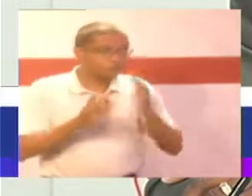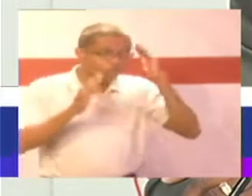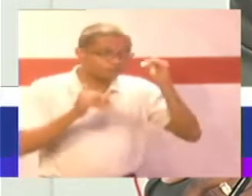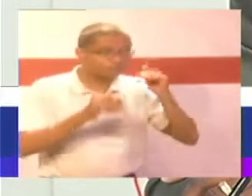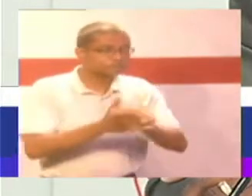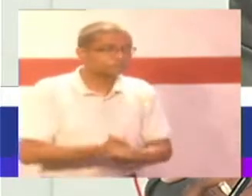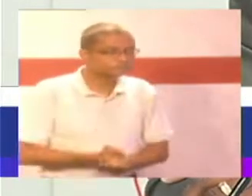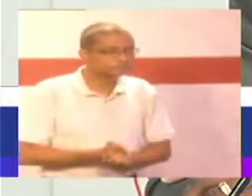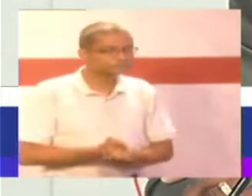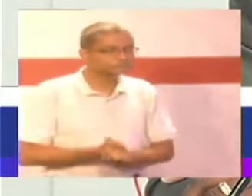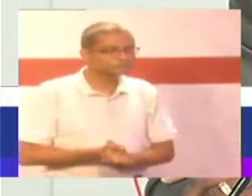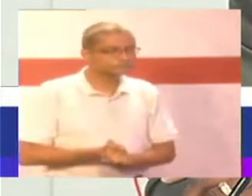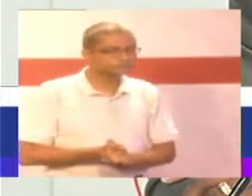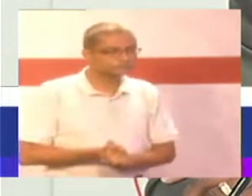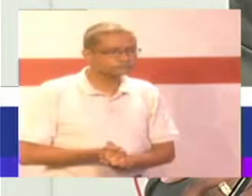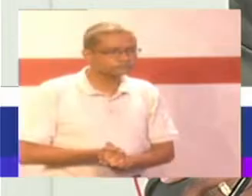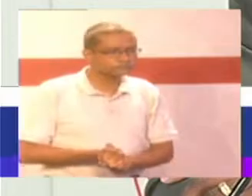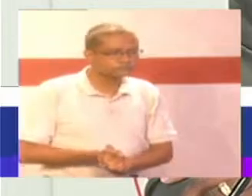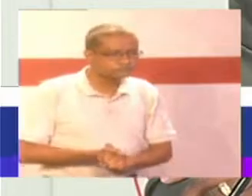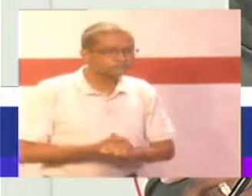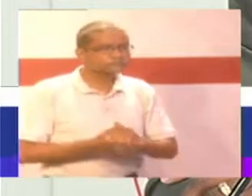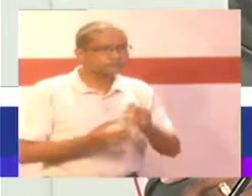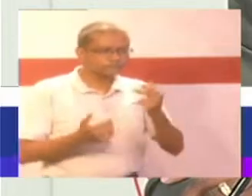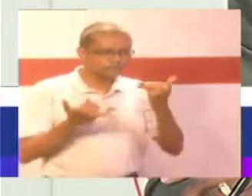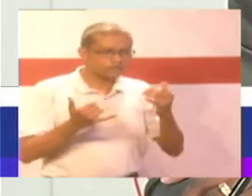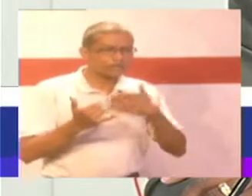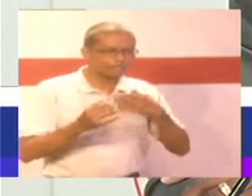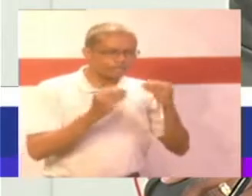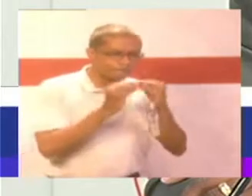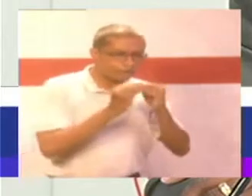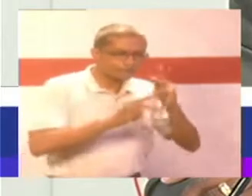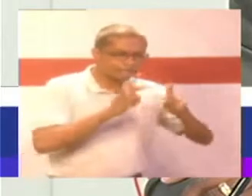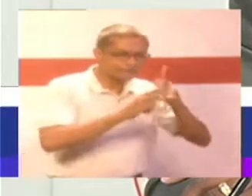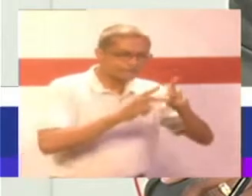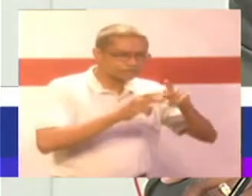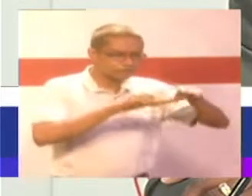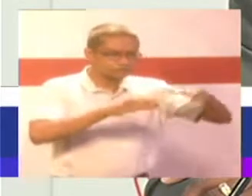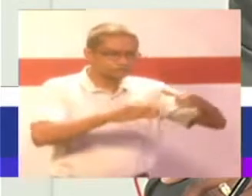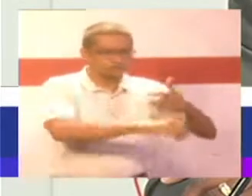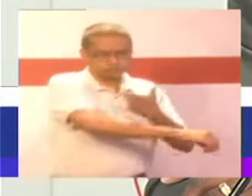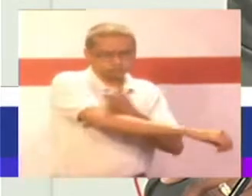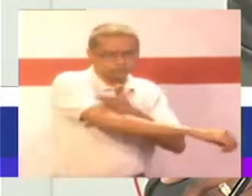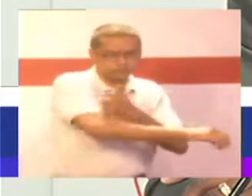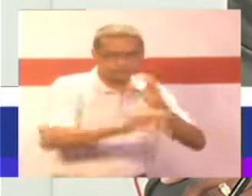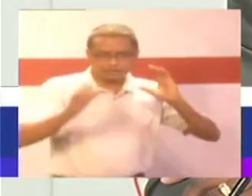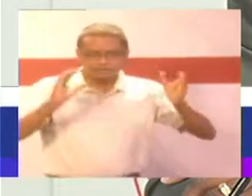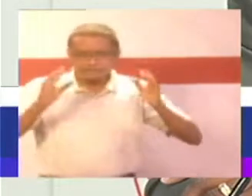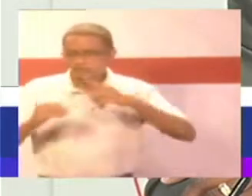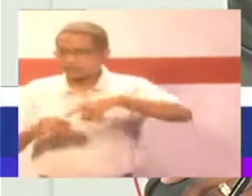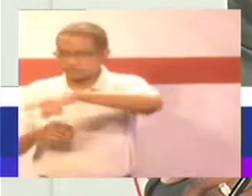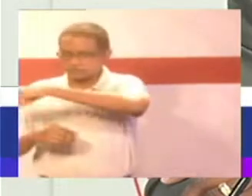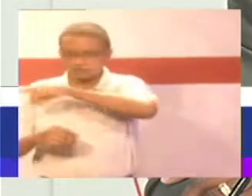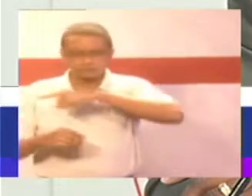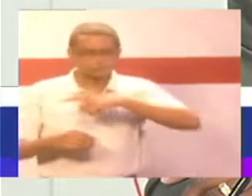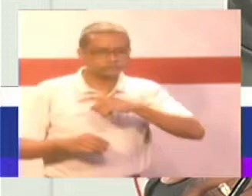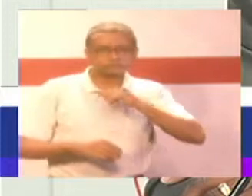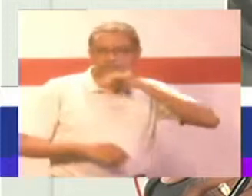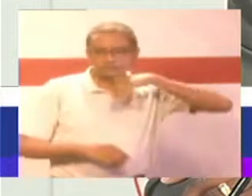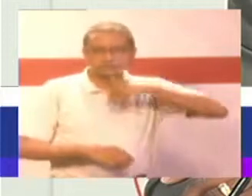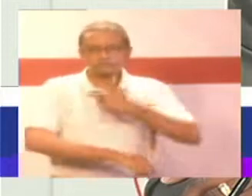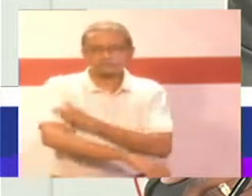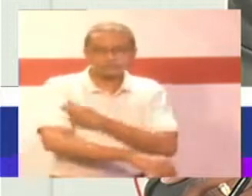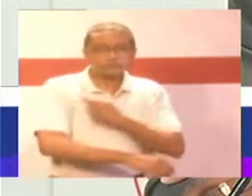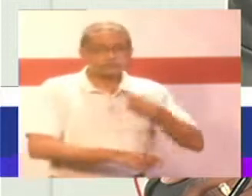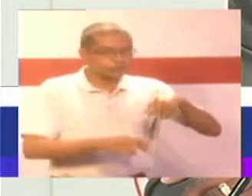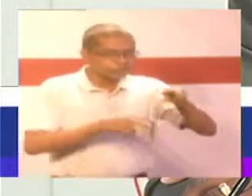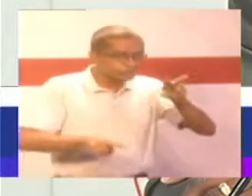opposed to not, and that will hopefully also reduce the risk of rapid increases. Nonetheless, we are monitoring the